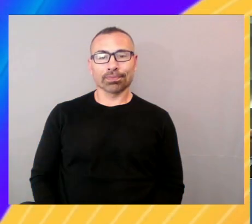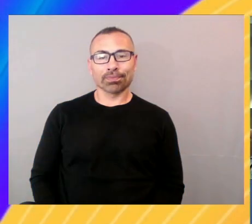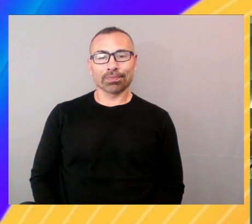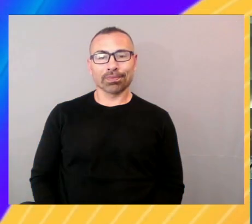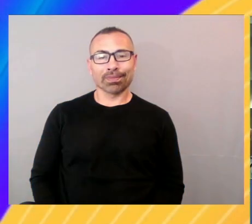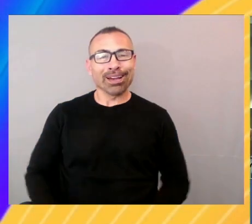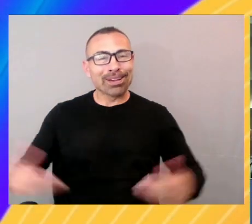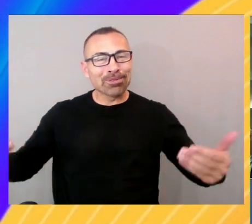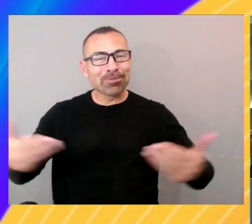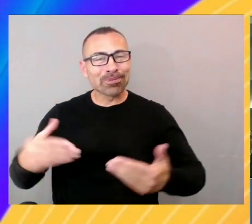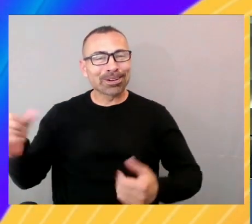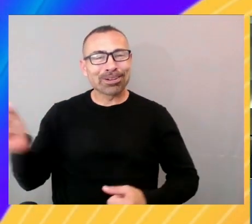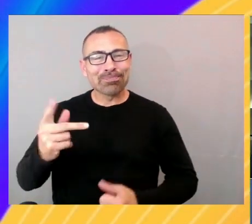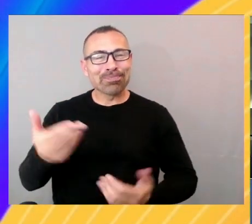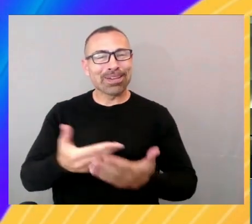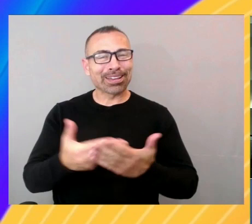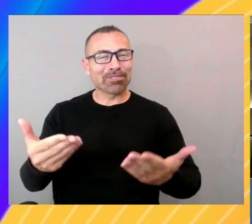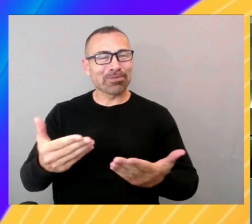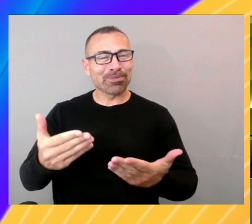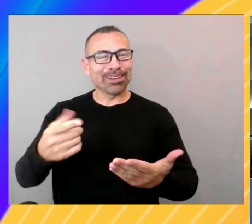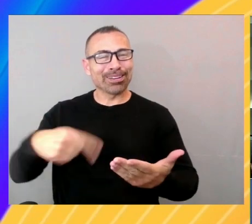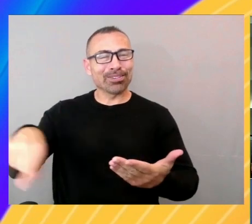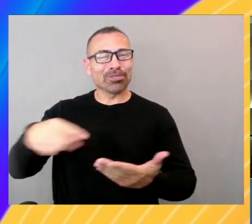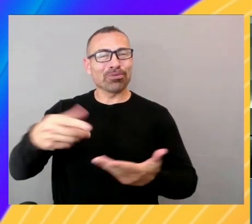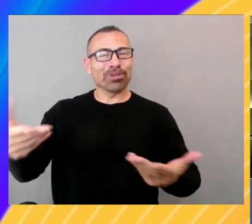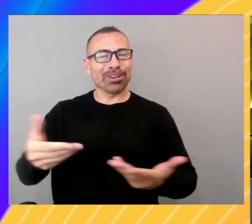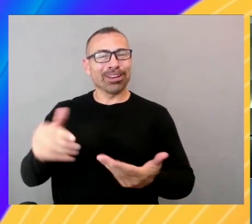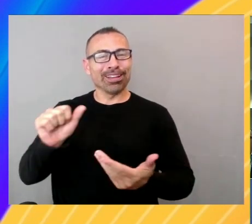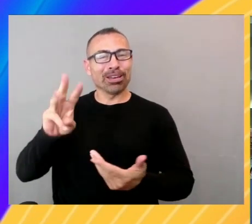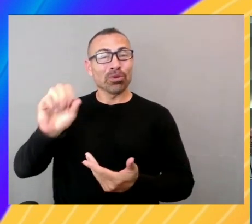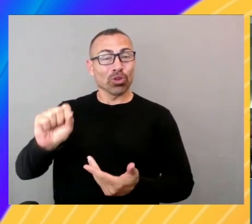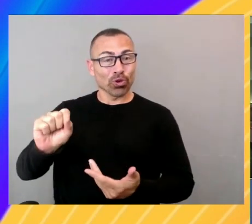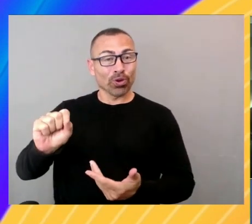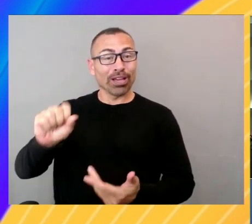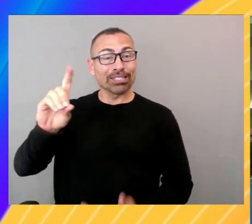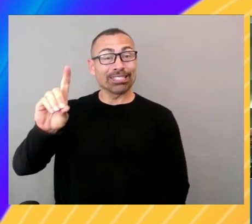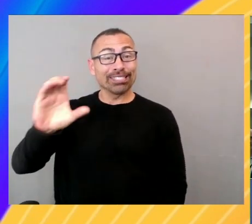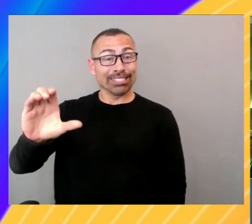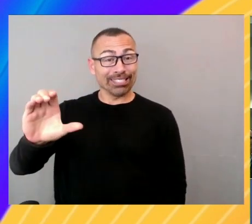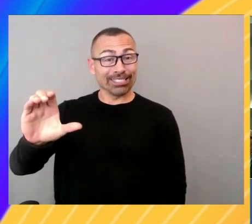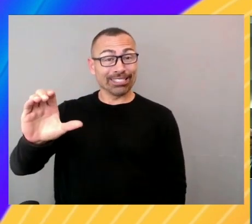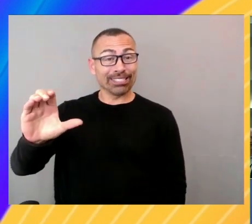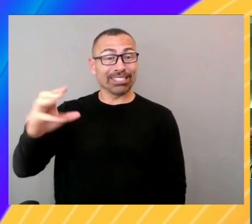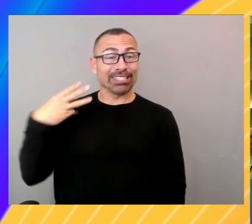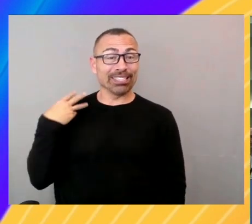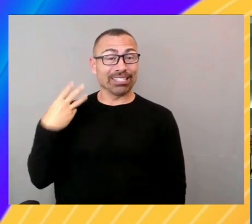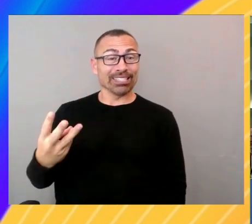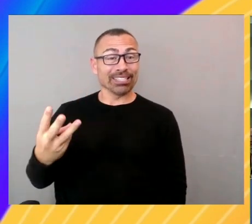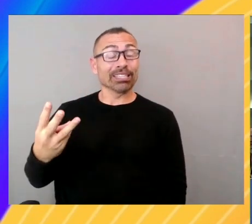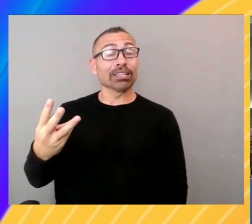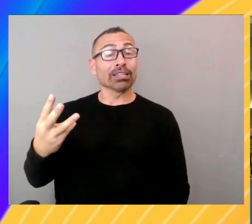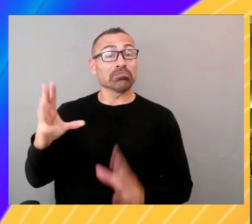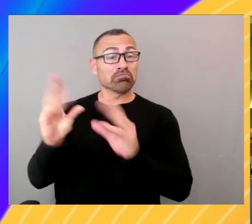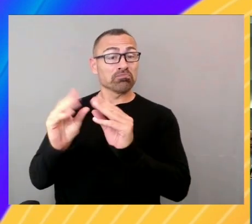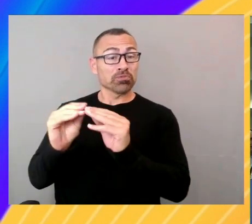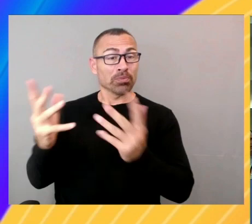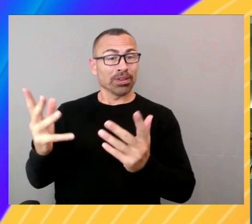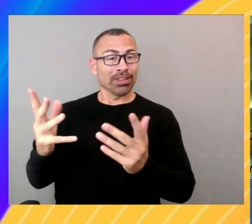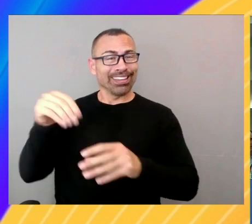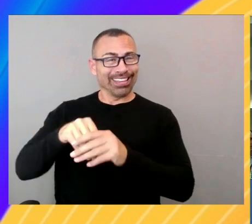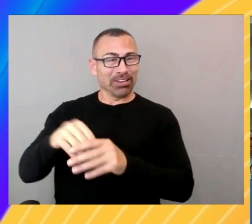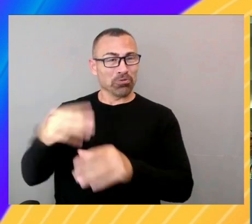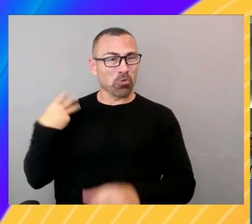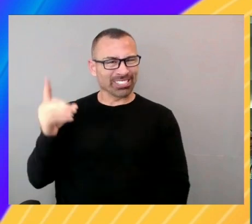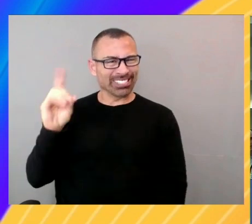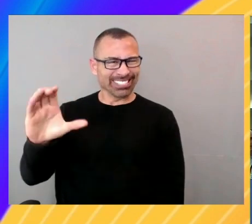everybody, and we are here at the AWS DC Summit in Washington, D.C., appropriately named, right? I'm your host, Kyle, the